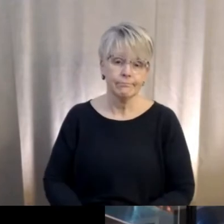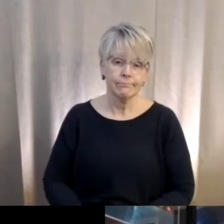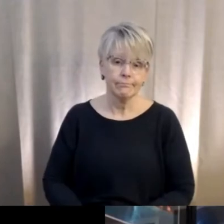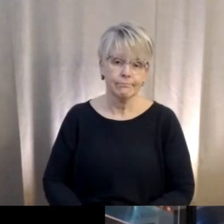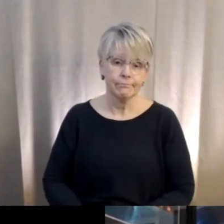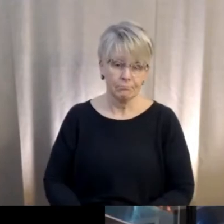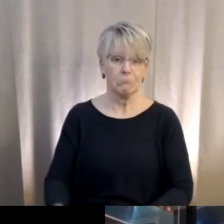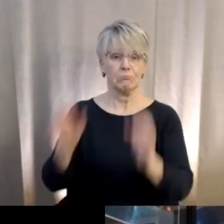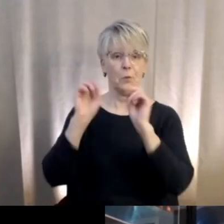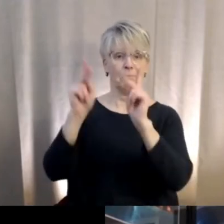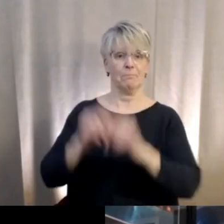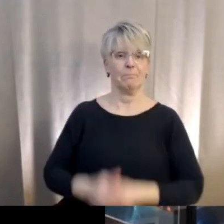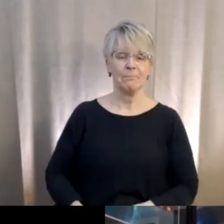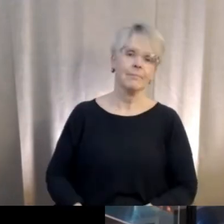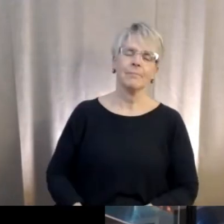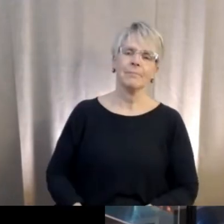Fair enough.